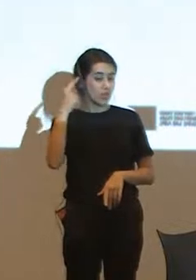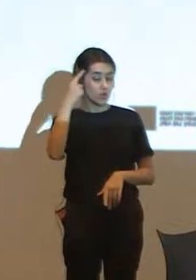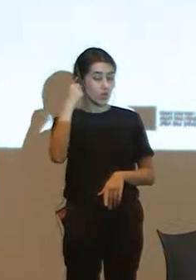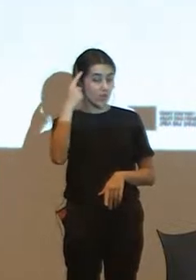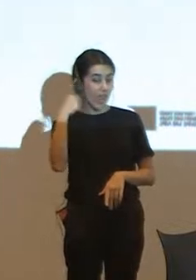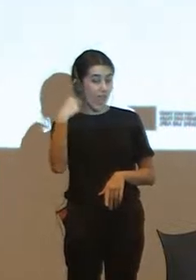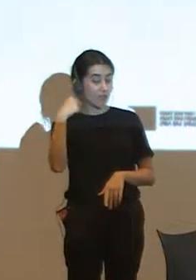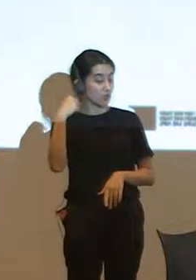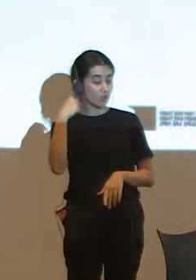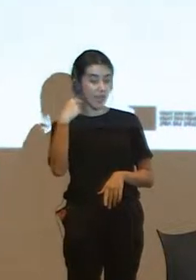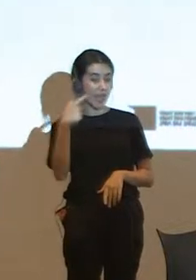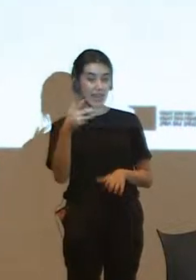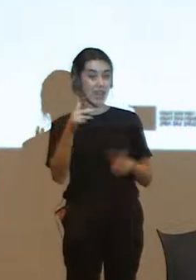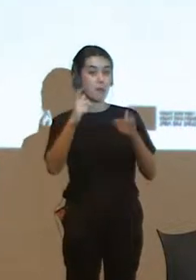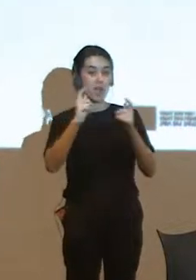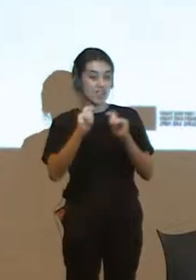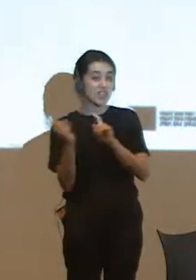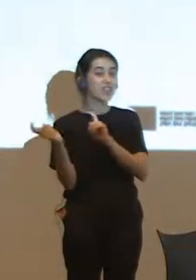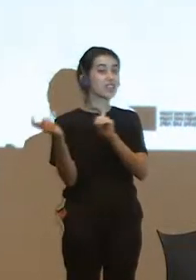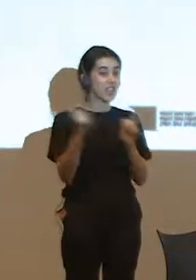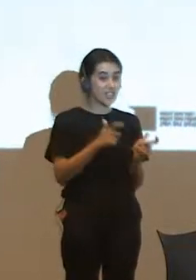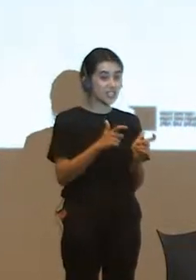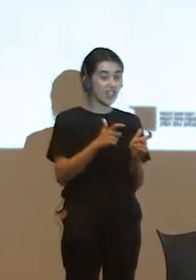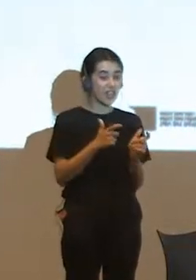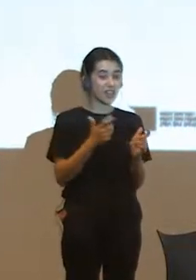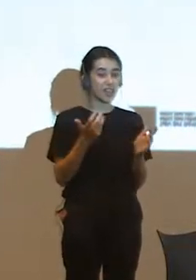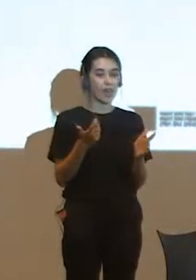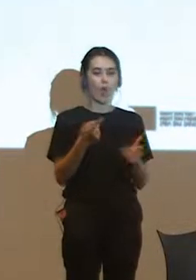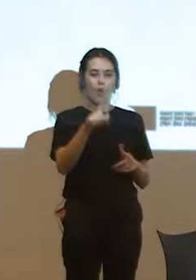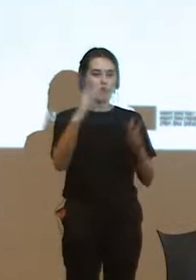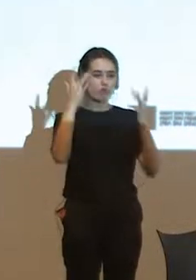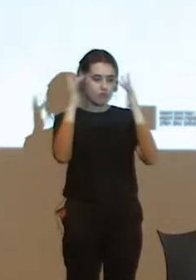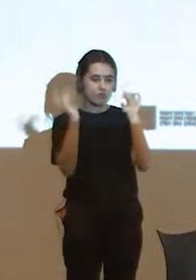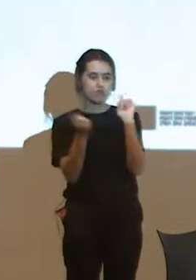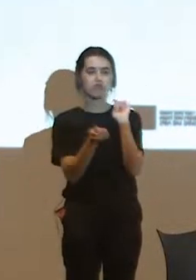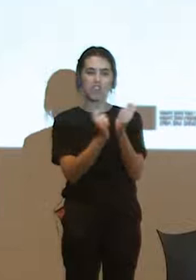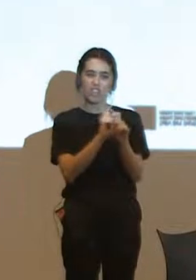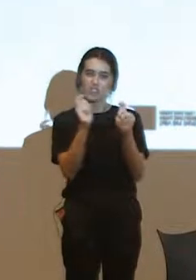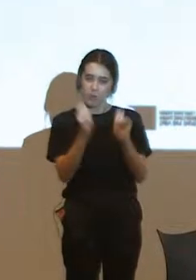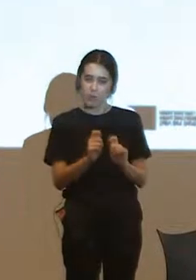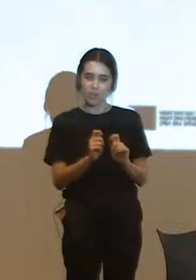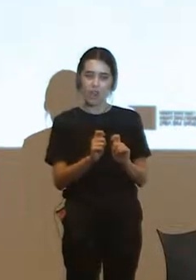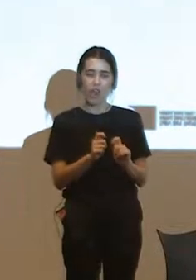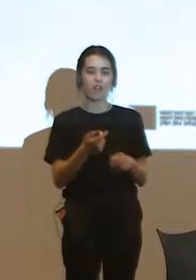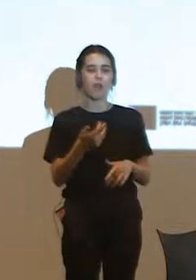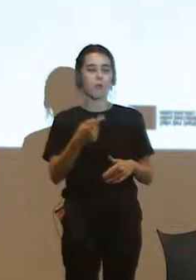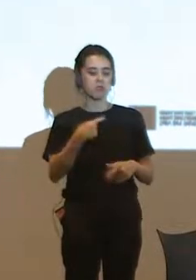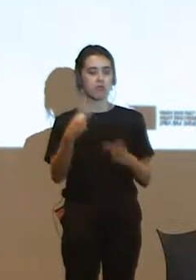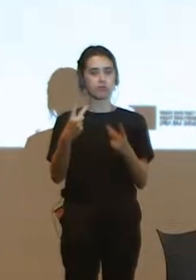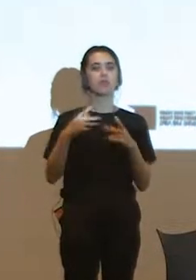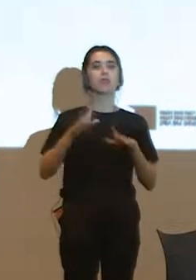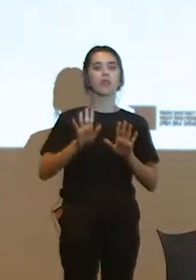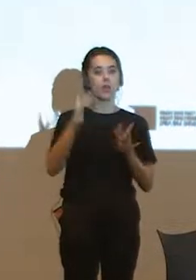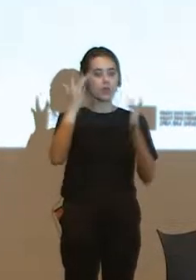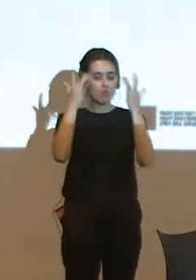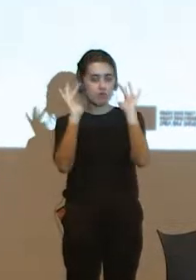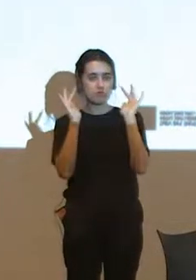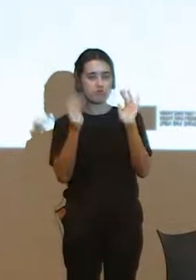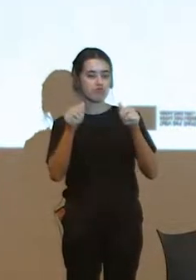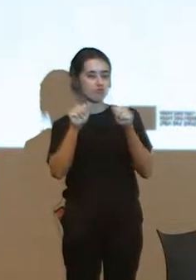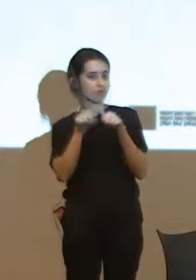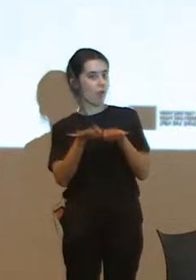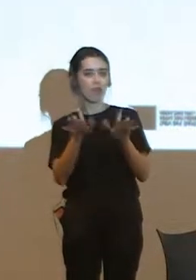bring a culture that doesn't belong here and they're somehow threatening and they're all these single men who come